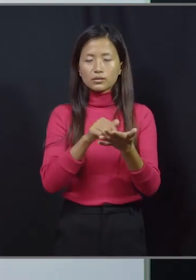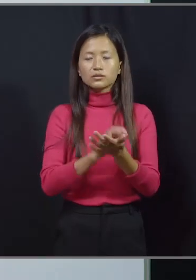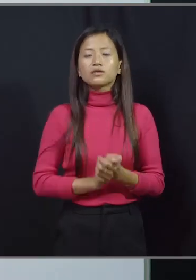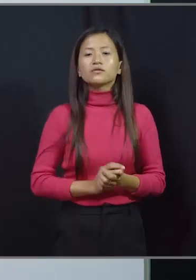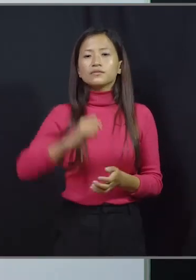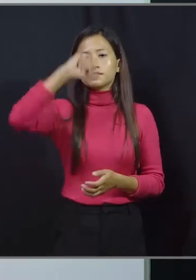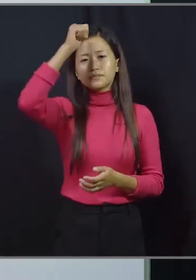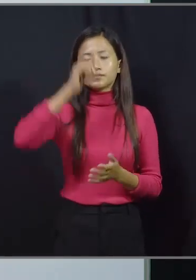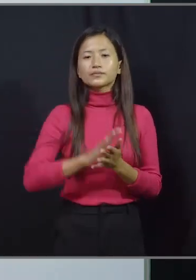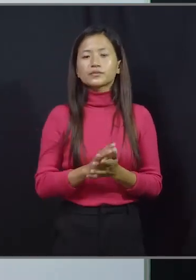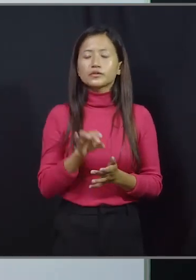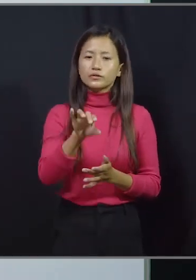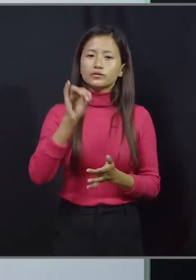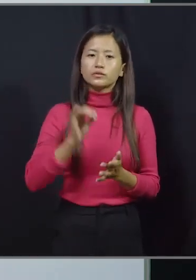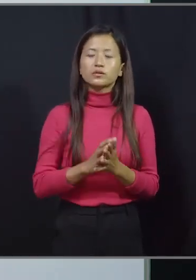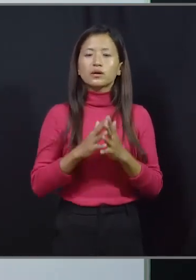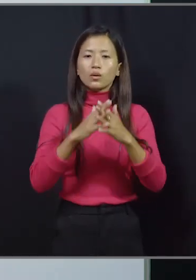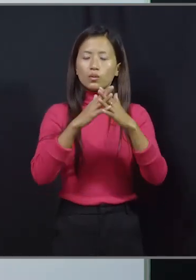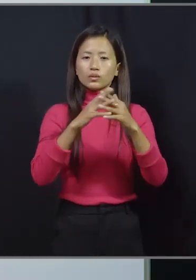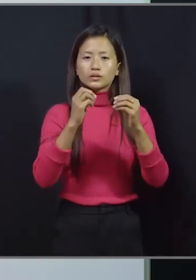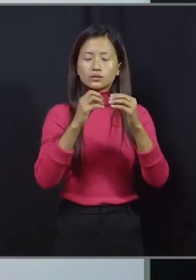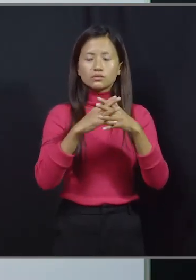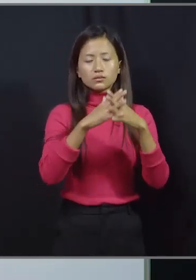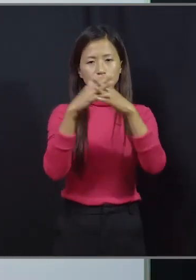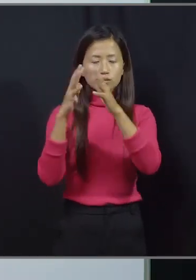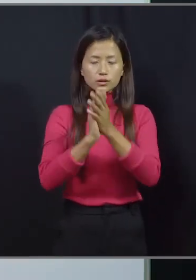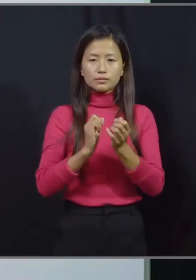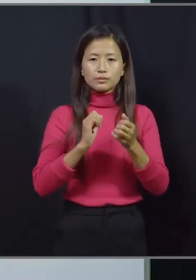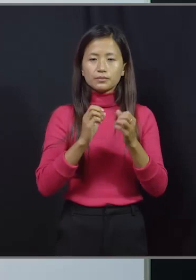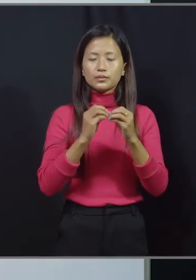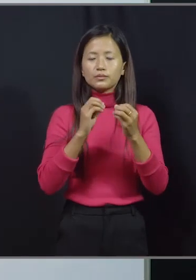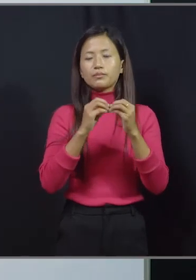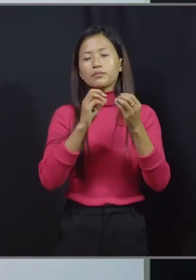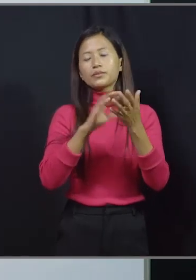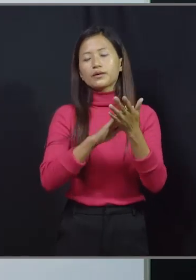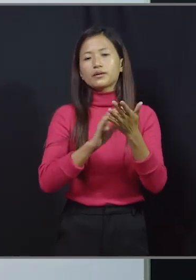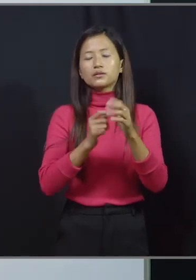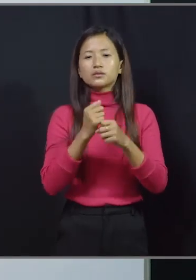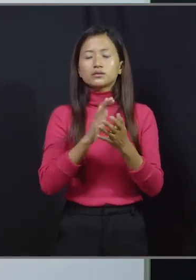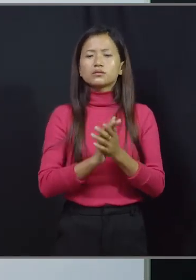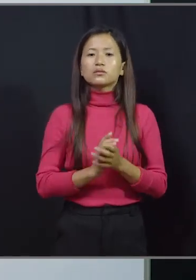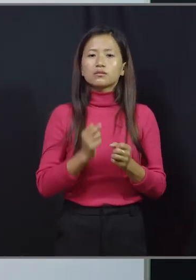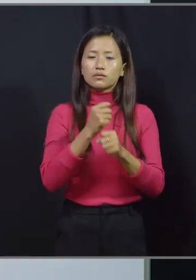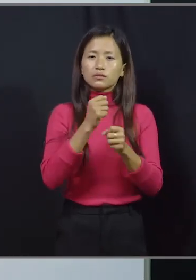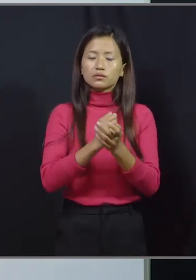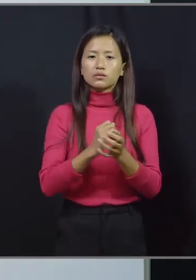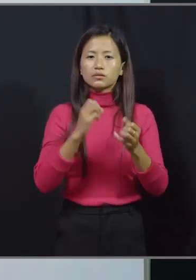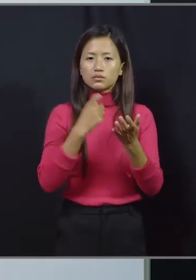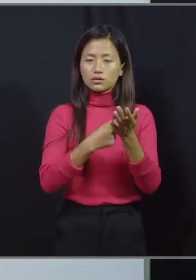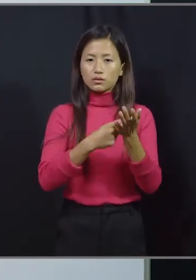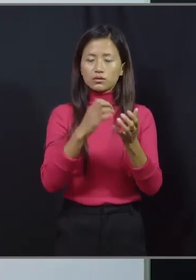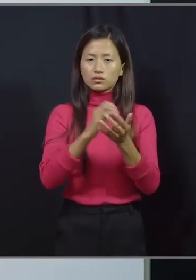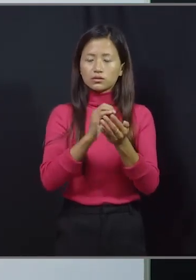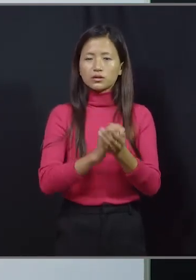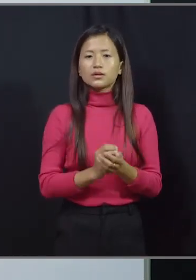find the sources in West Bengal government official records, in UP government official records,